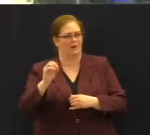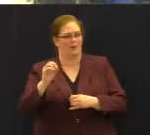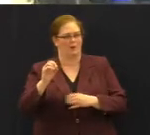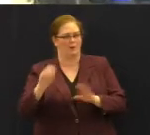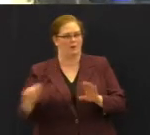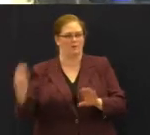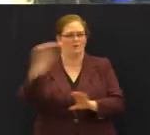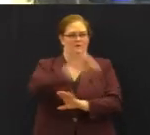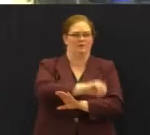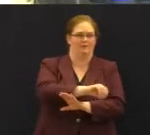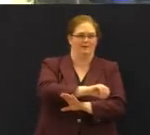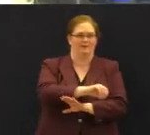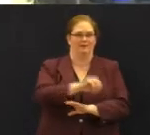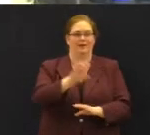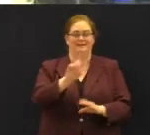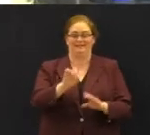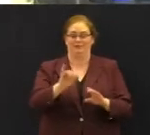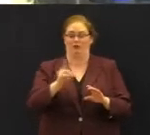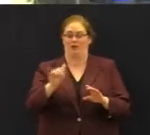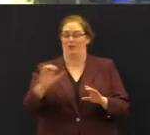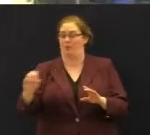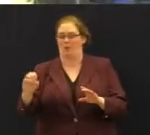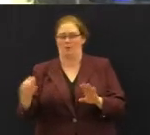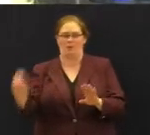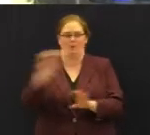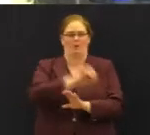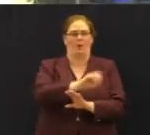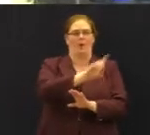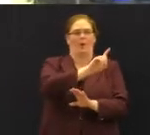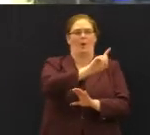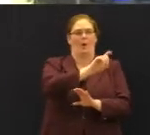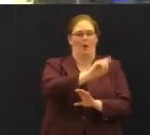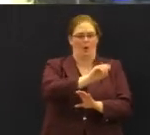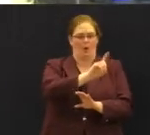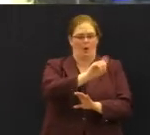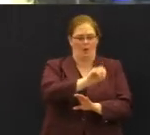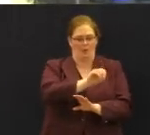of my name, and you can call me O DiGirolamo.